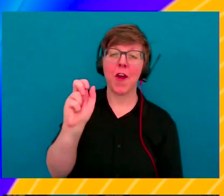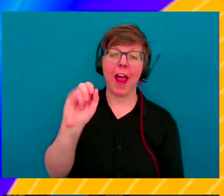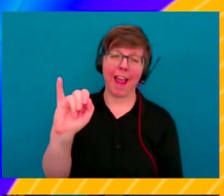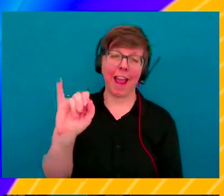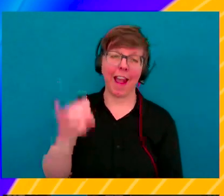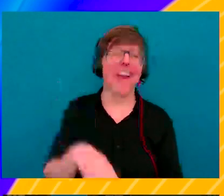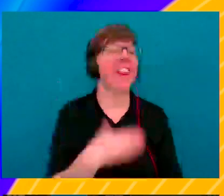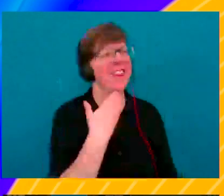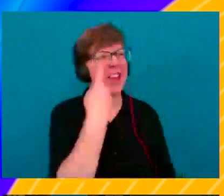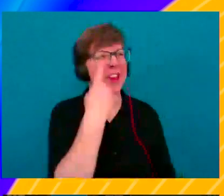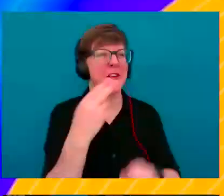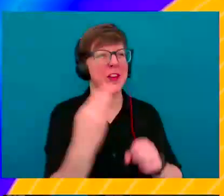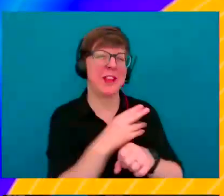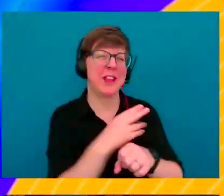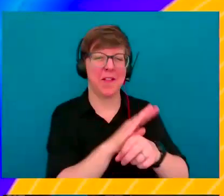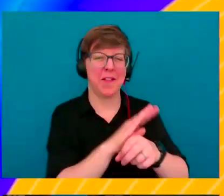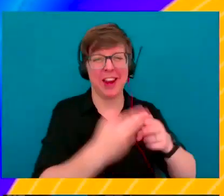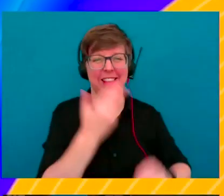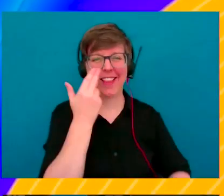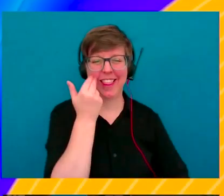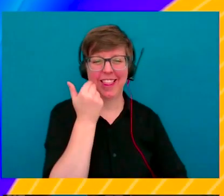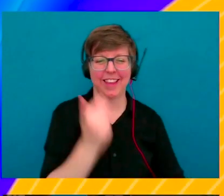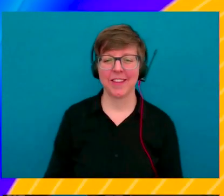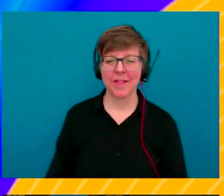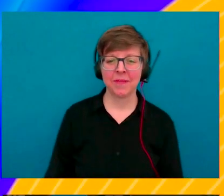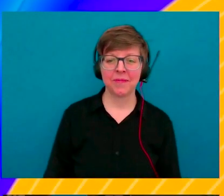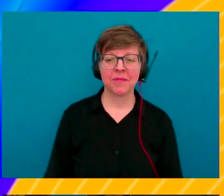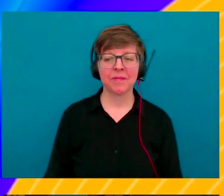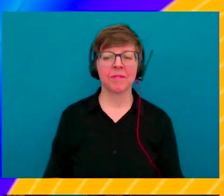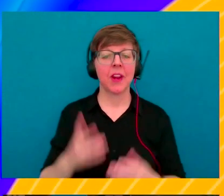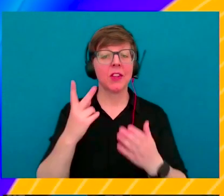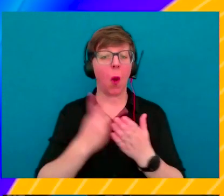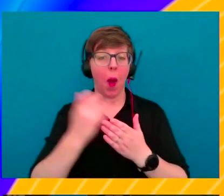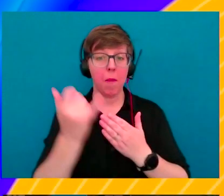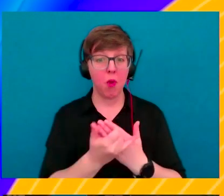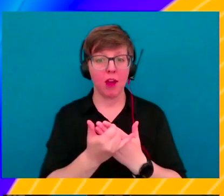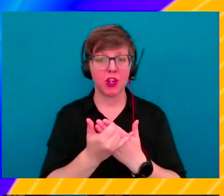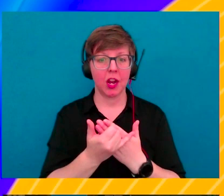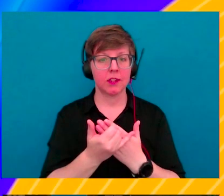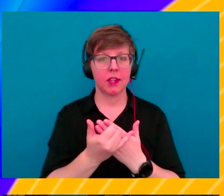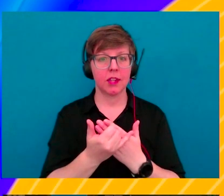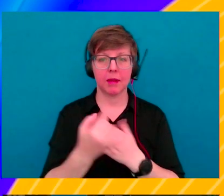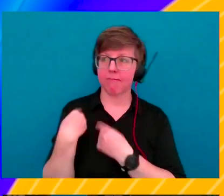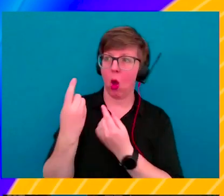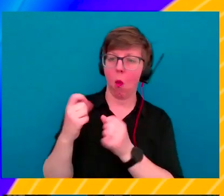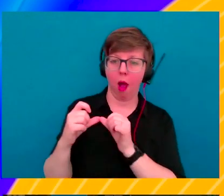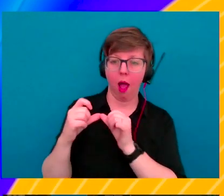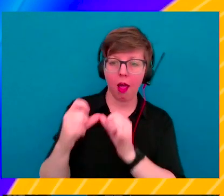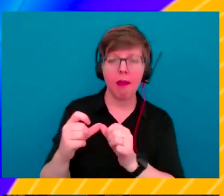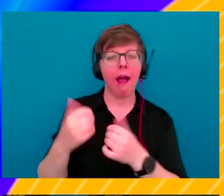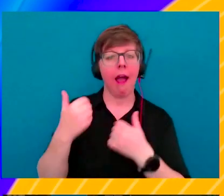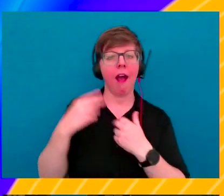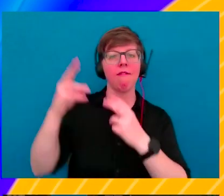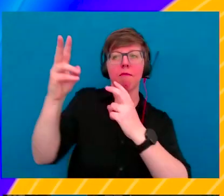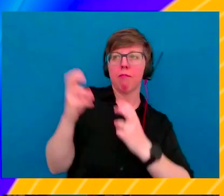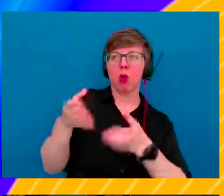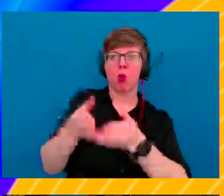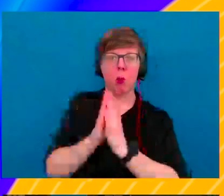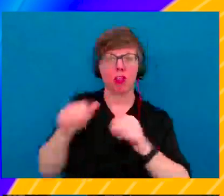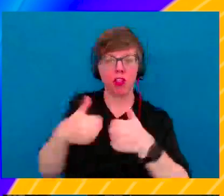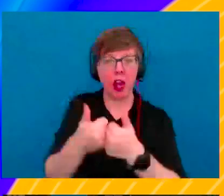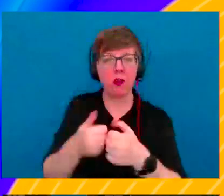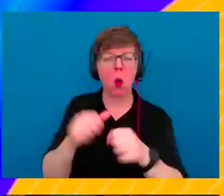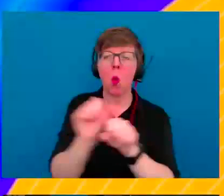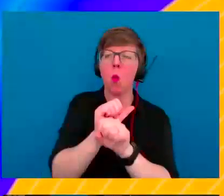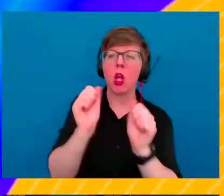Because, of course, you know, a project's been living for a while. Maybe they've added new packages. You've got pull request challenges because working with code and updating is hard.